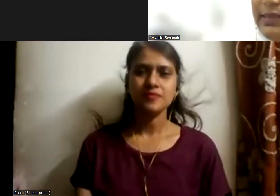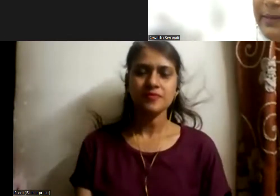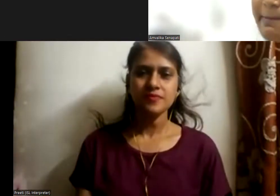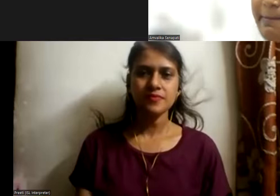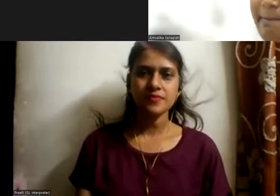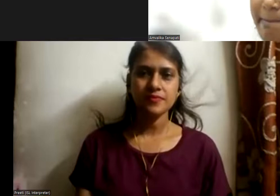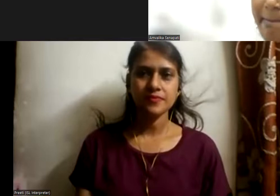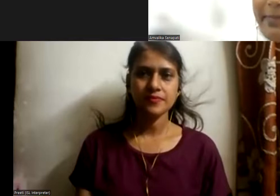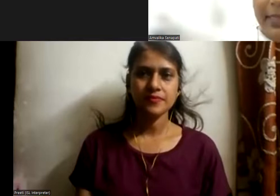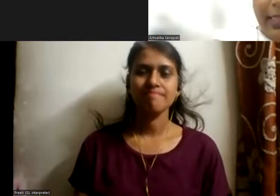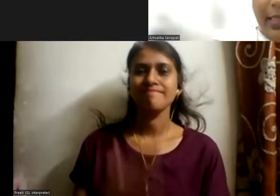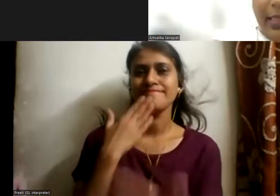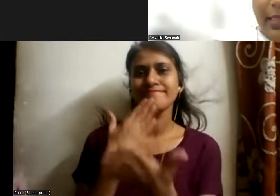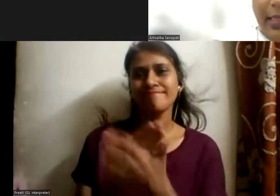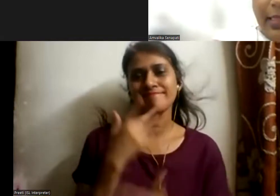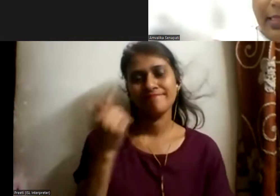yeah, thank you, ma'am.